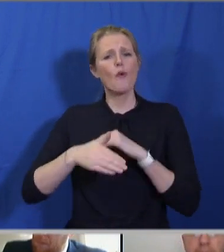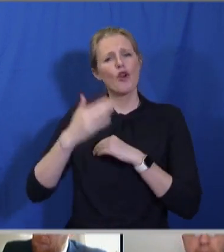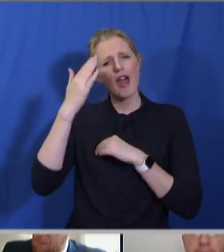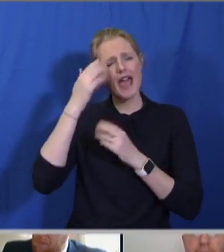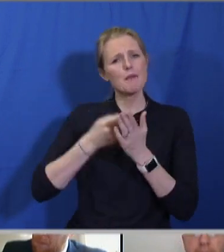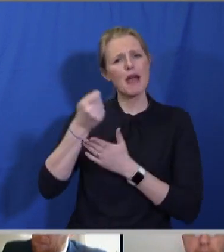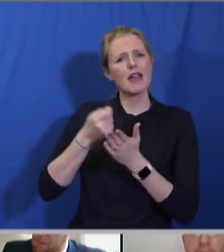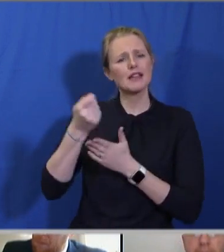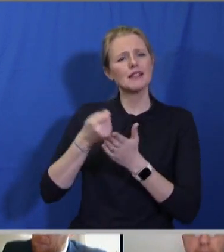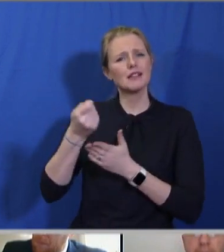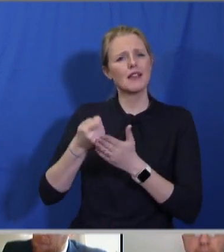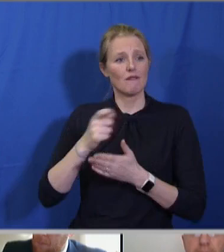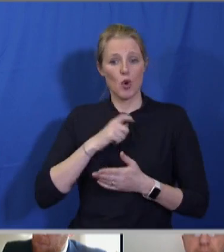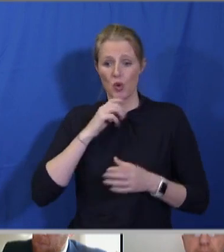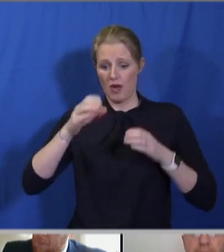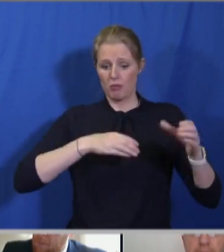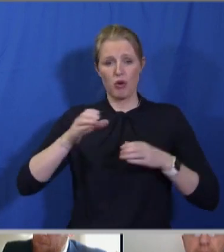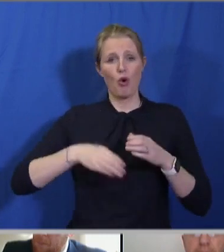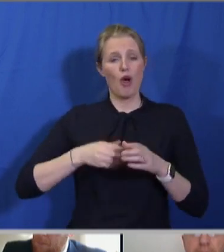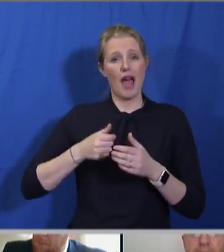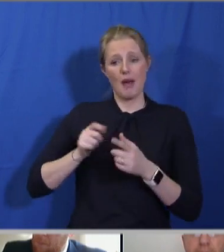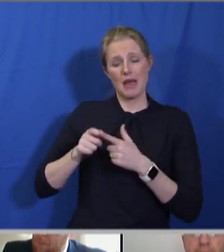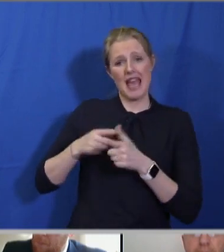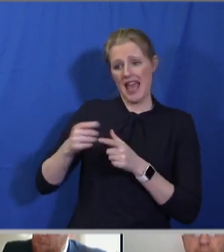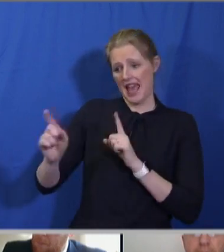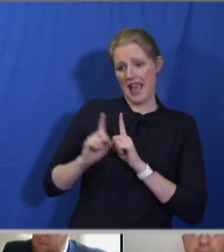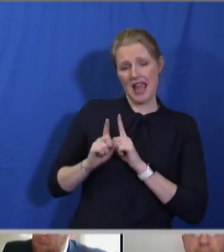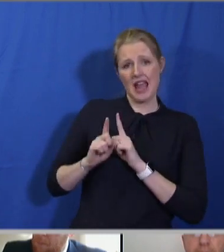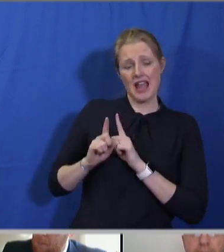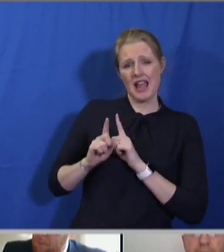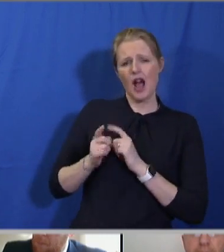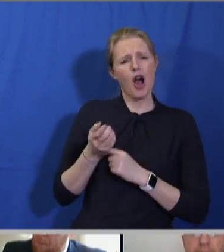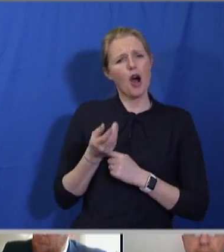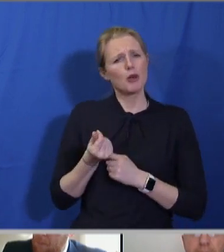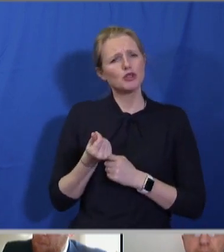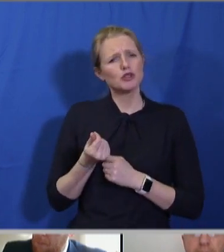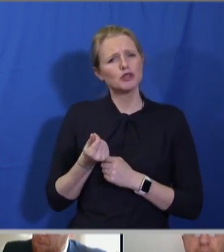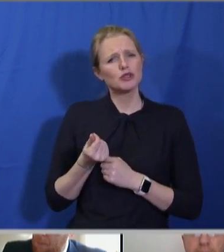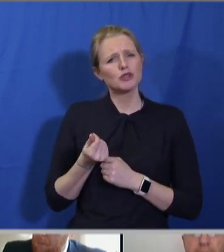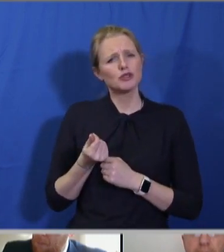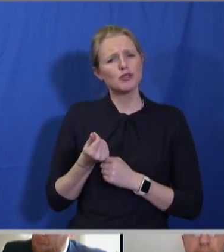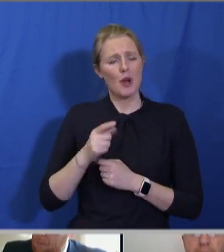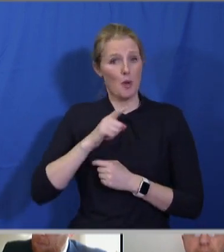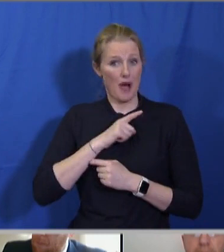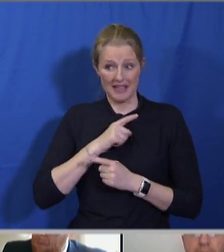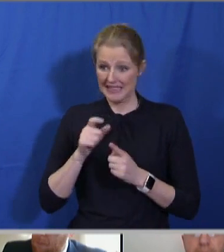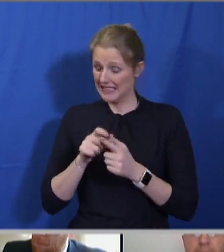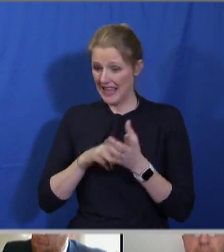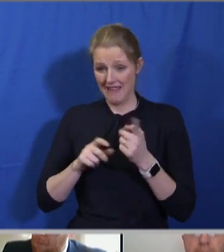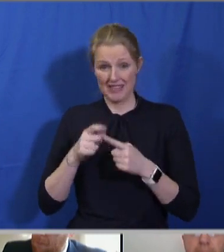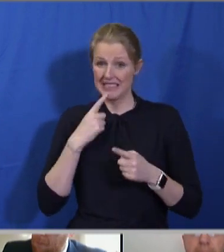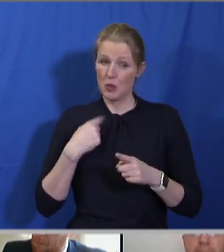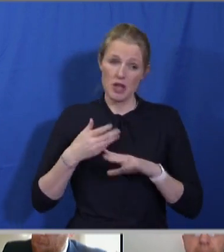employ personal assistants, the cost that would be, because as David says, we are doing this for